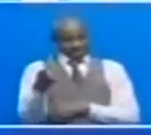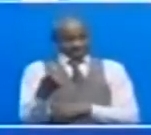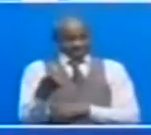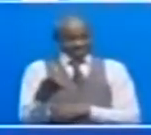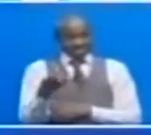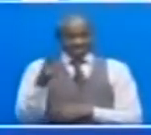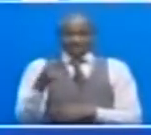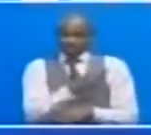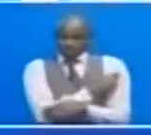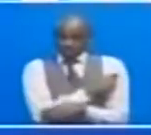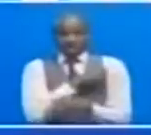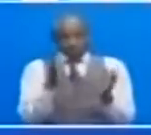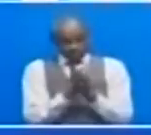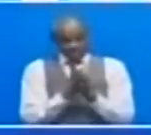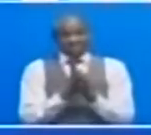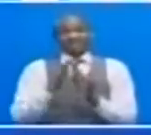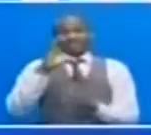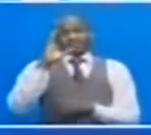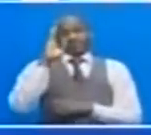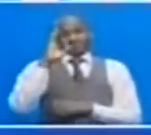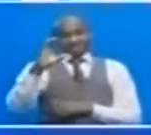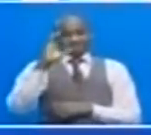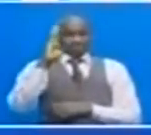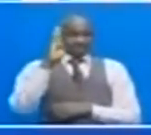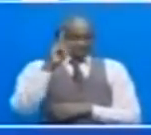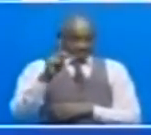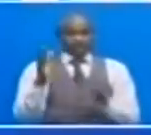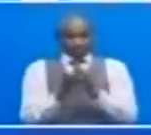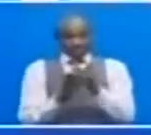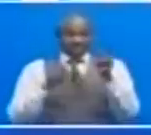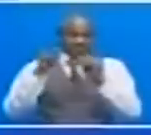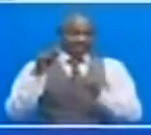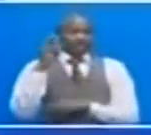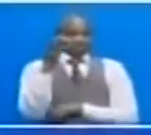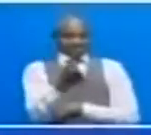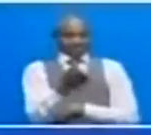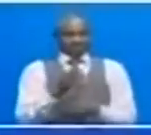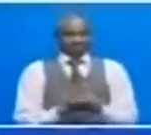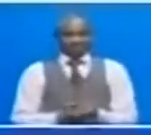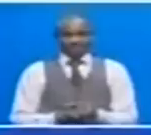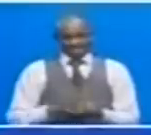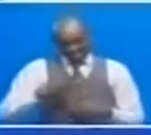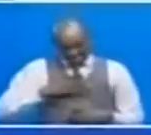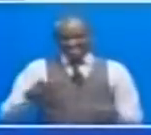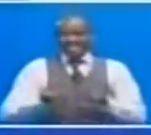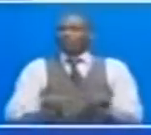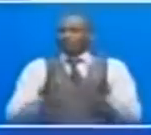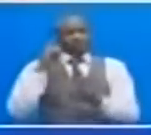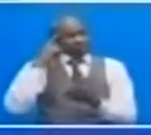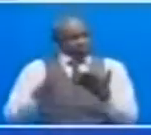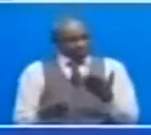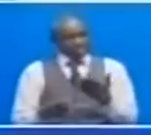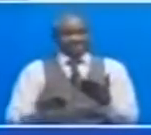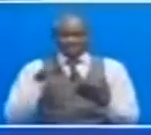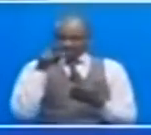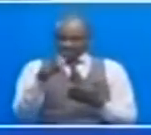Doctor in conjunction with the Central Bank of Kenya and mobile service provider Safaricom. Our premise was in the same way that